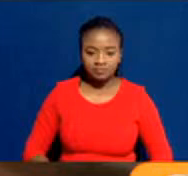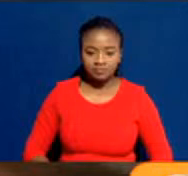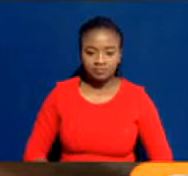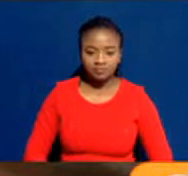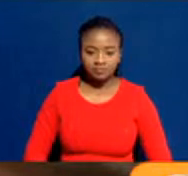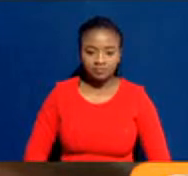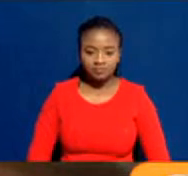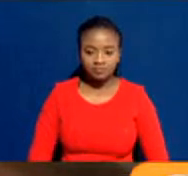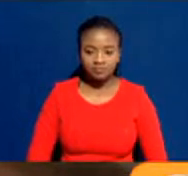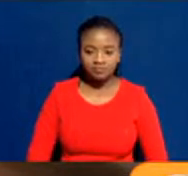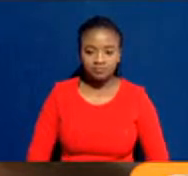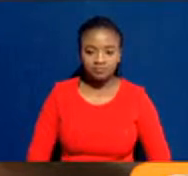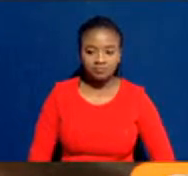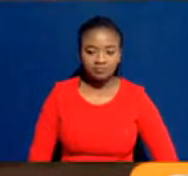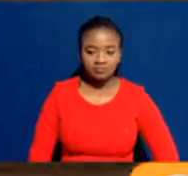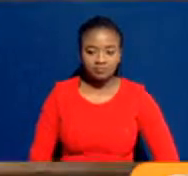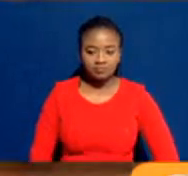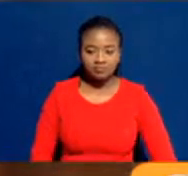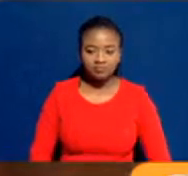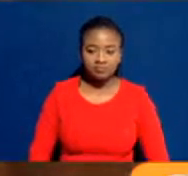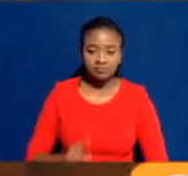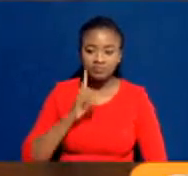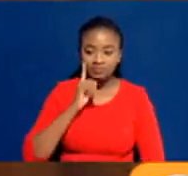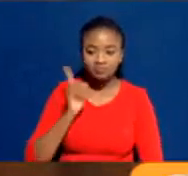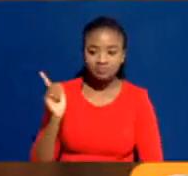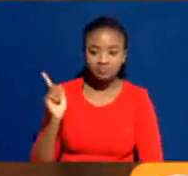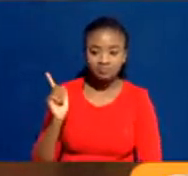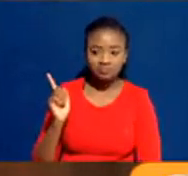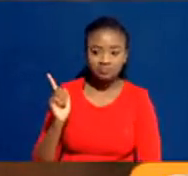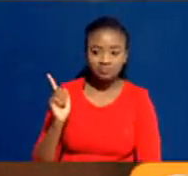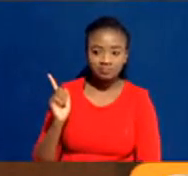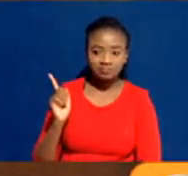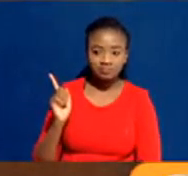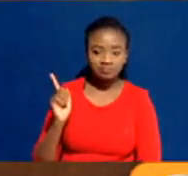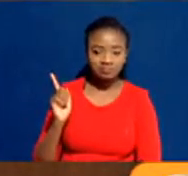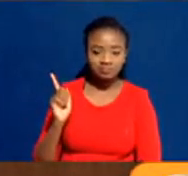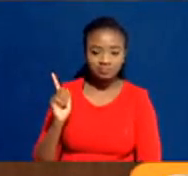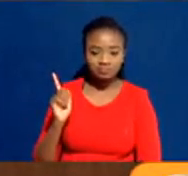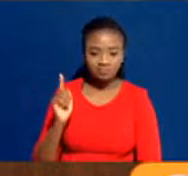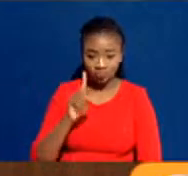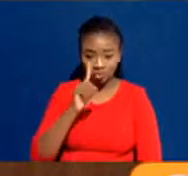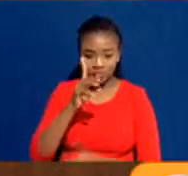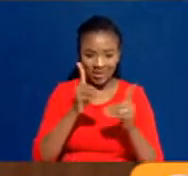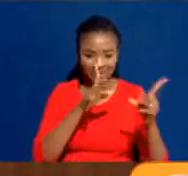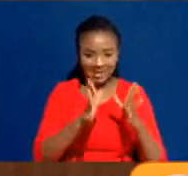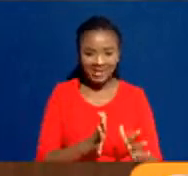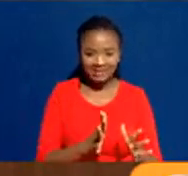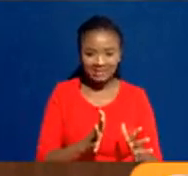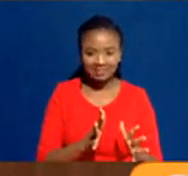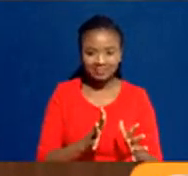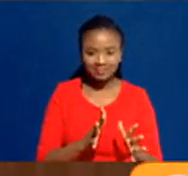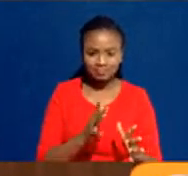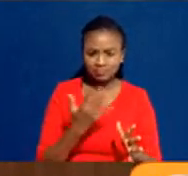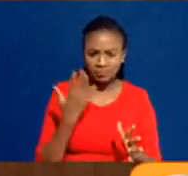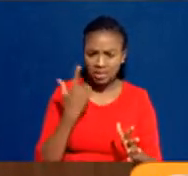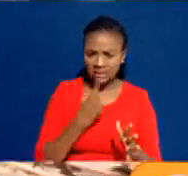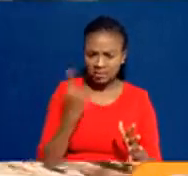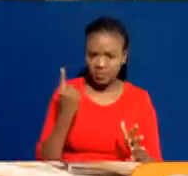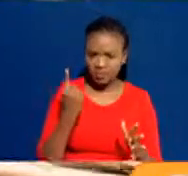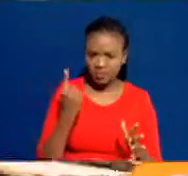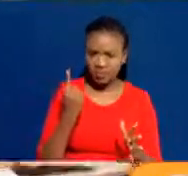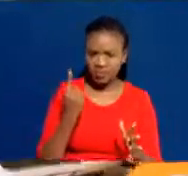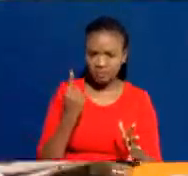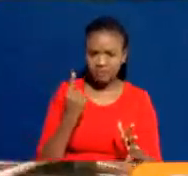Barely a week after Nathaniel Kipkemboi Barmasai, one of the directors of Lariak Properties, which